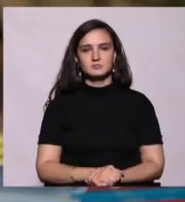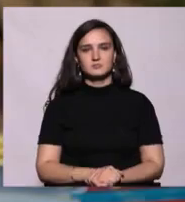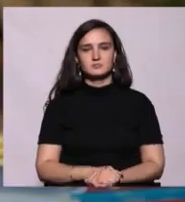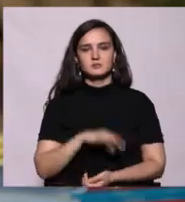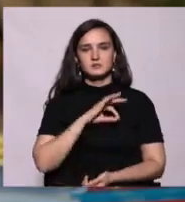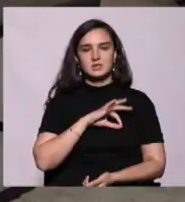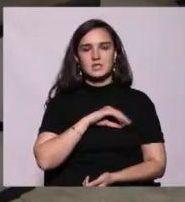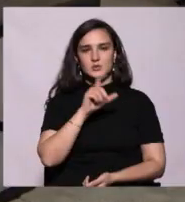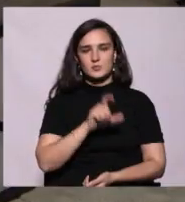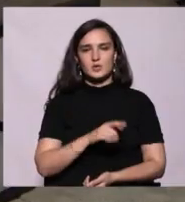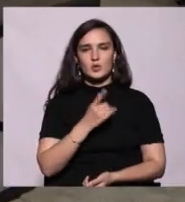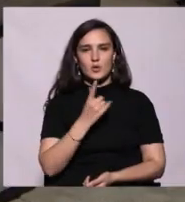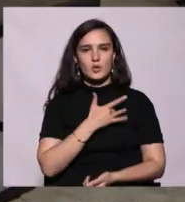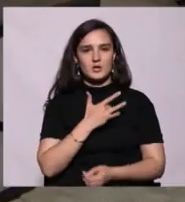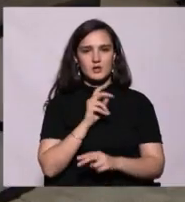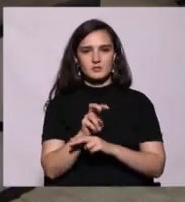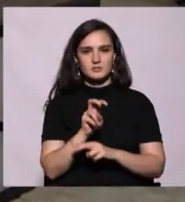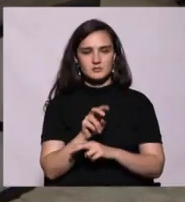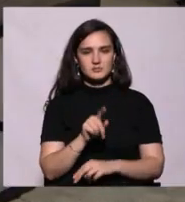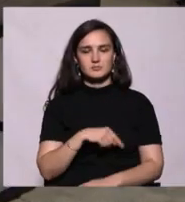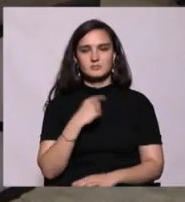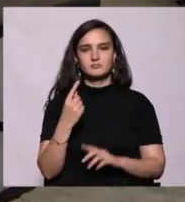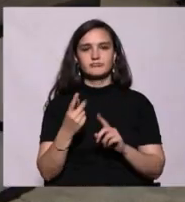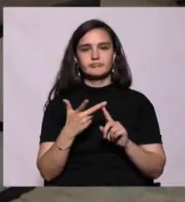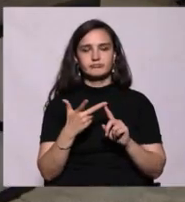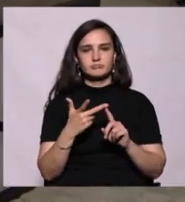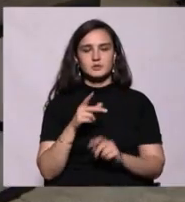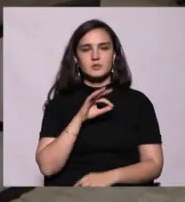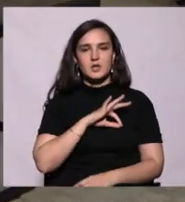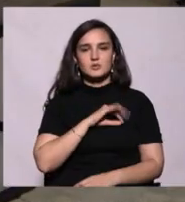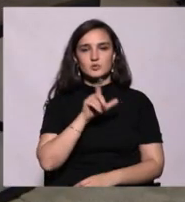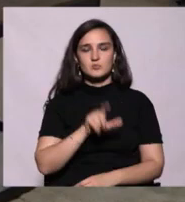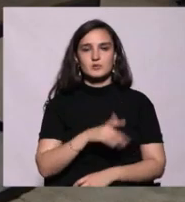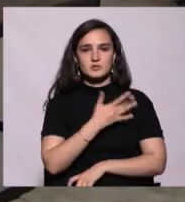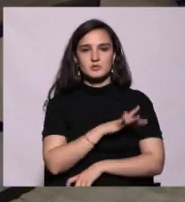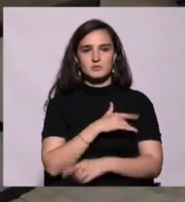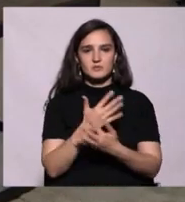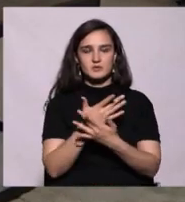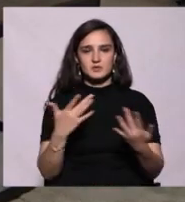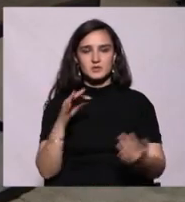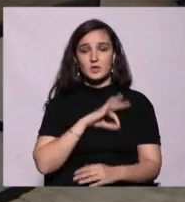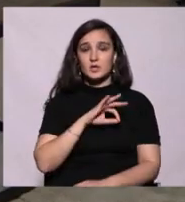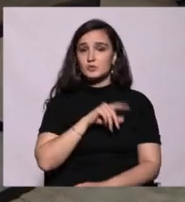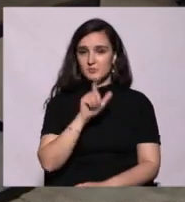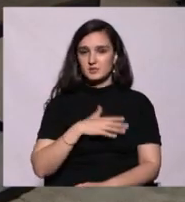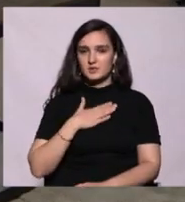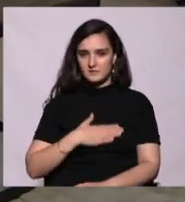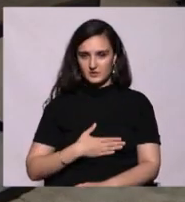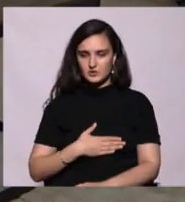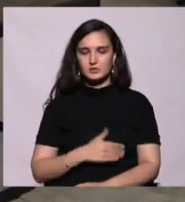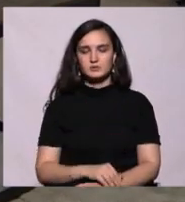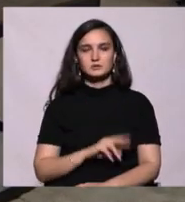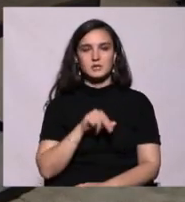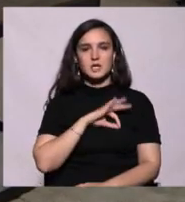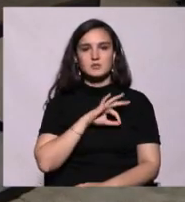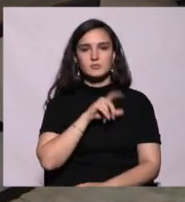customer loyalty. After that, we had customer service, customer satisfaction, Very good, Miss Sophie. and